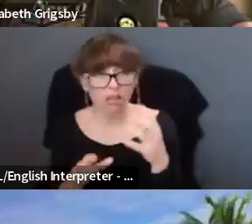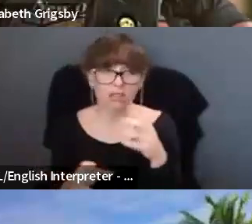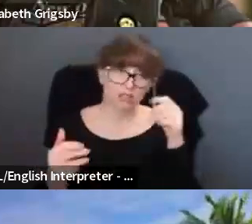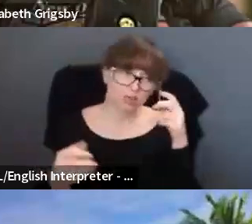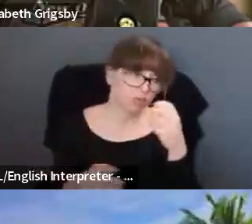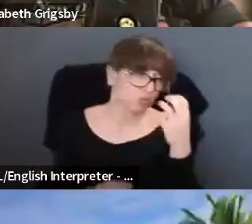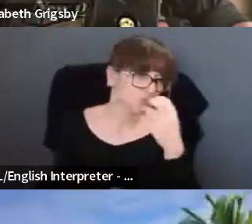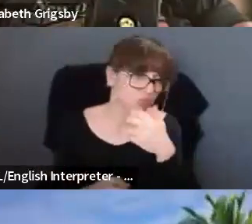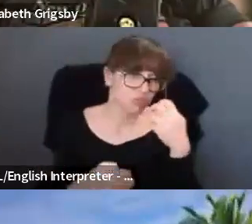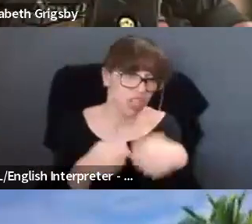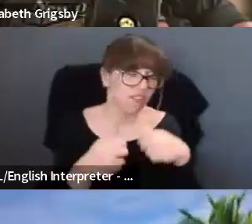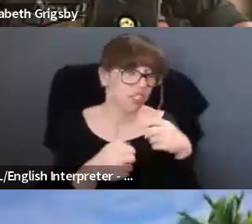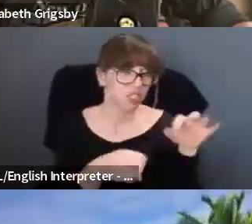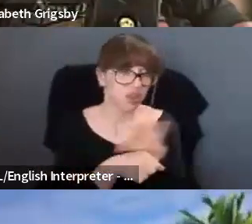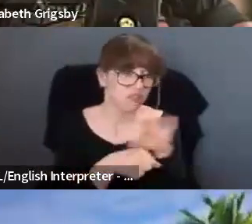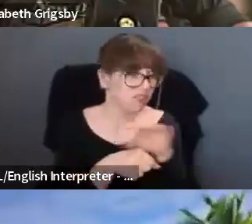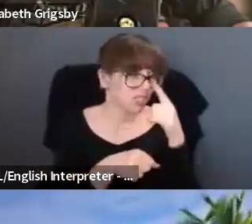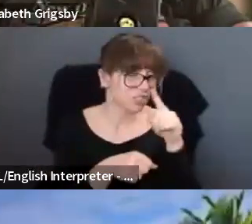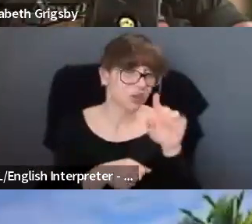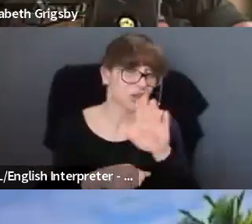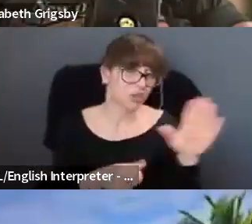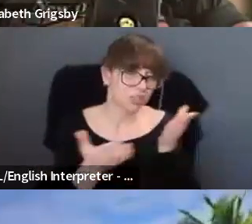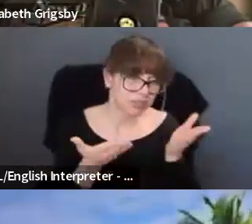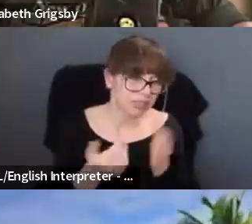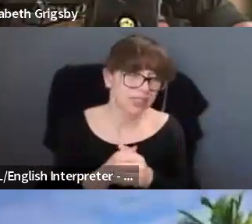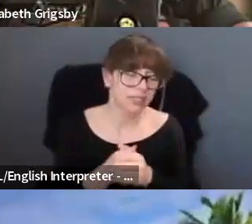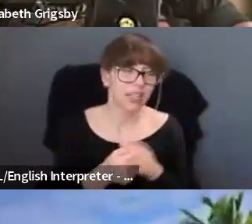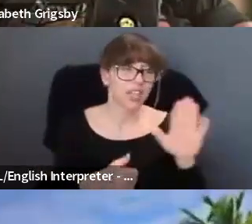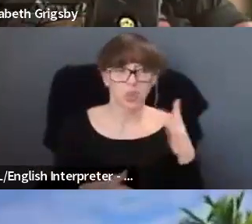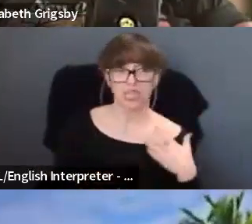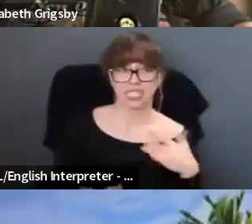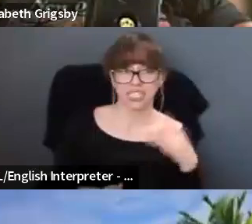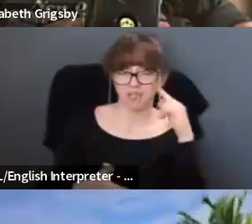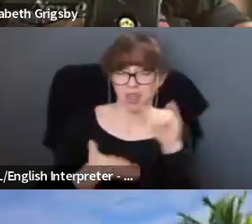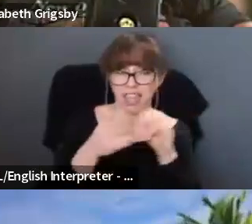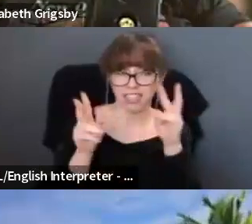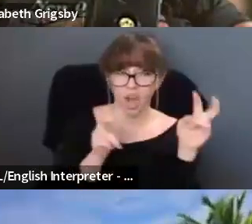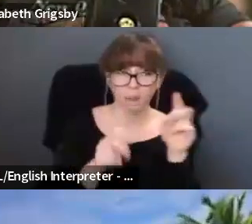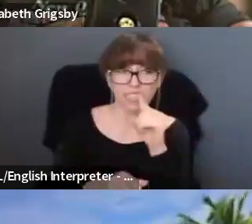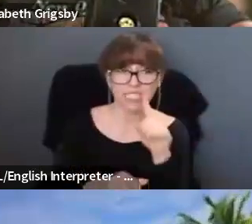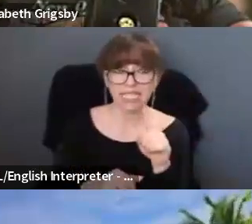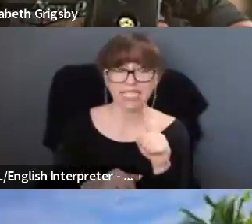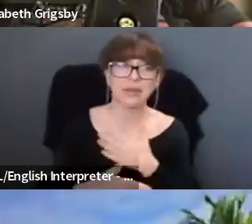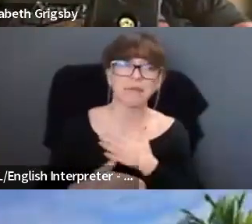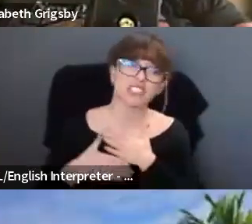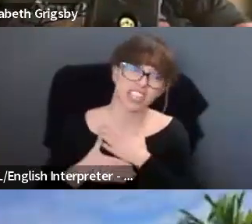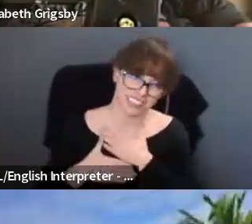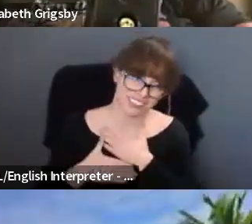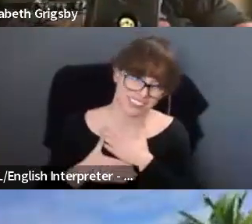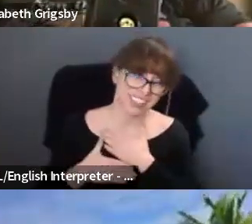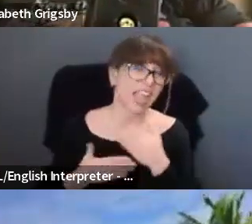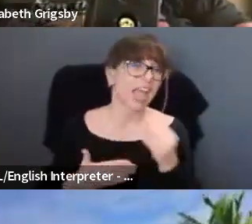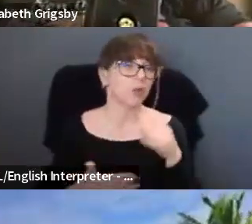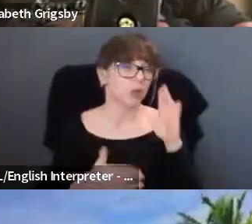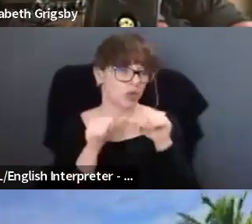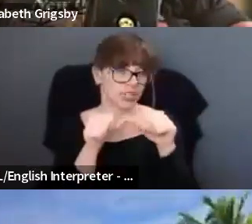function across all aspects. And so your sensitivity to this is appreciated. And we're